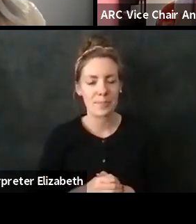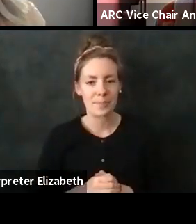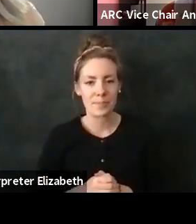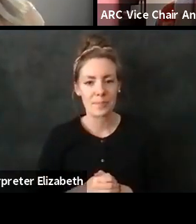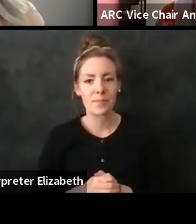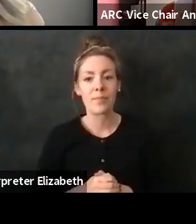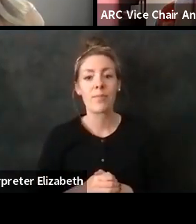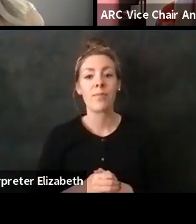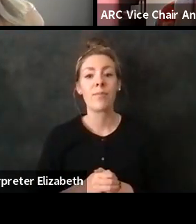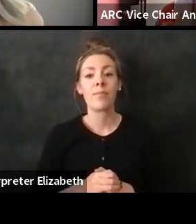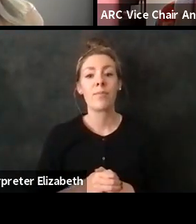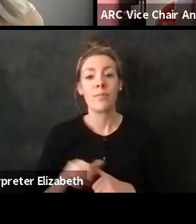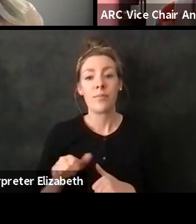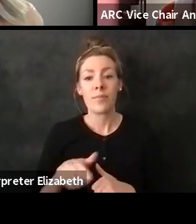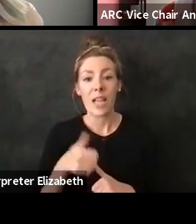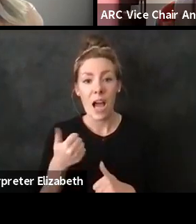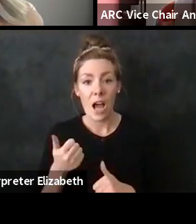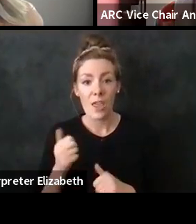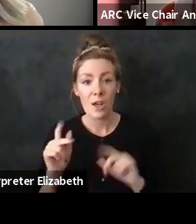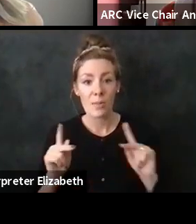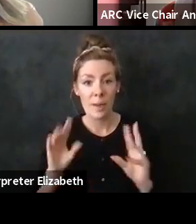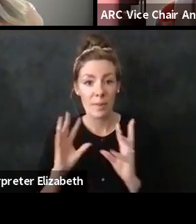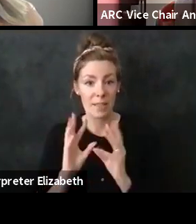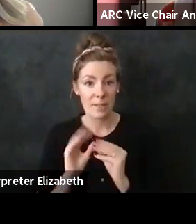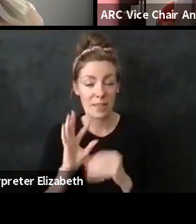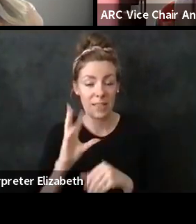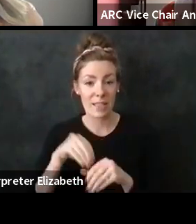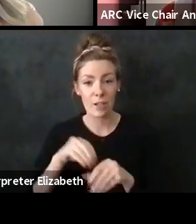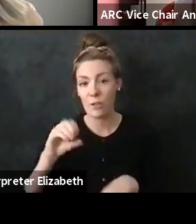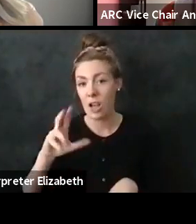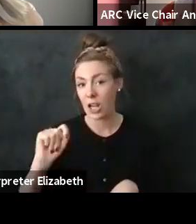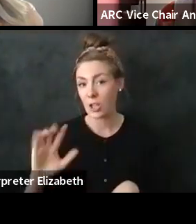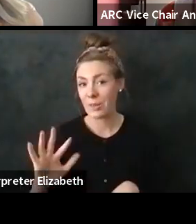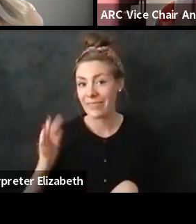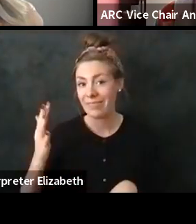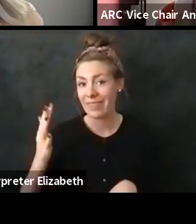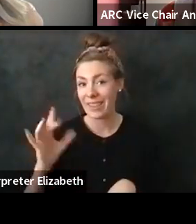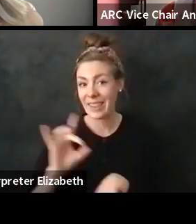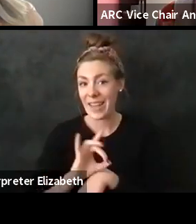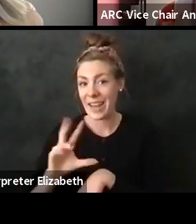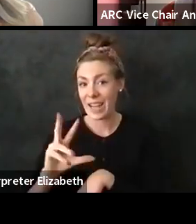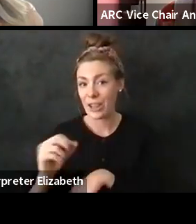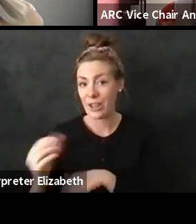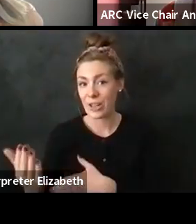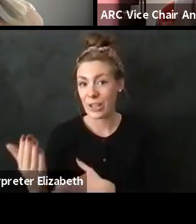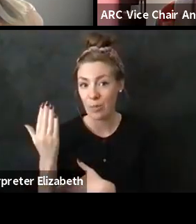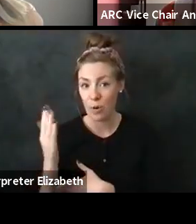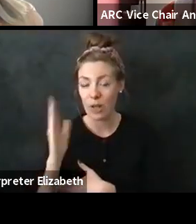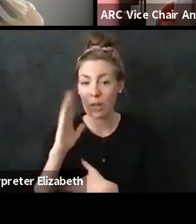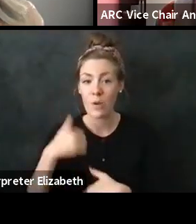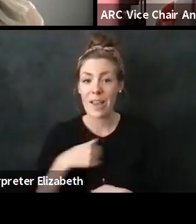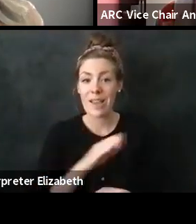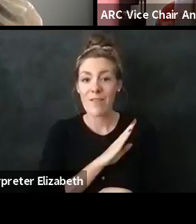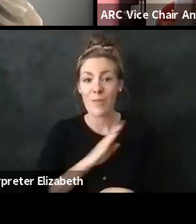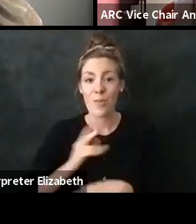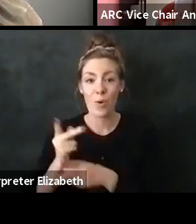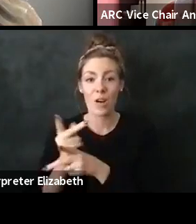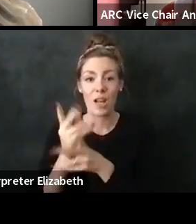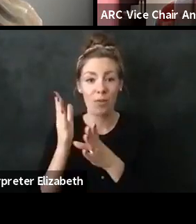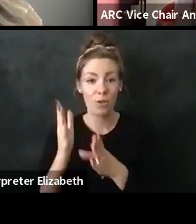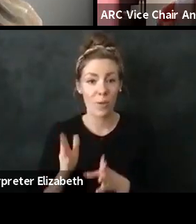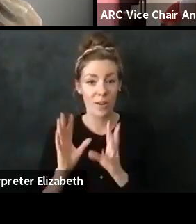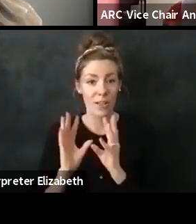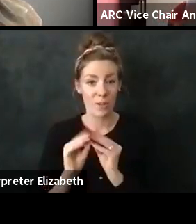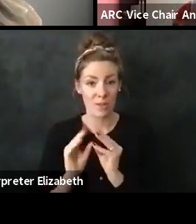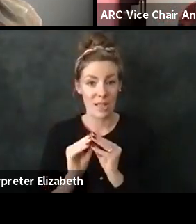of the upcoming other public meetings, in addition to this one, include October 5th at 8:30 a.m. We're going to have a Board of Supervisors meeting that is also